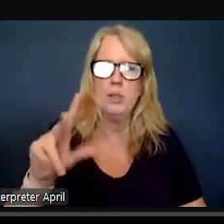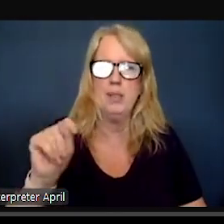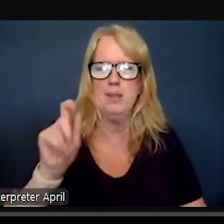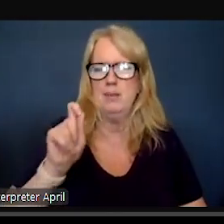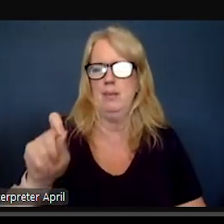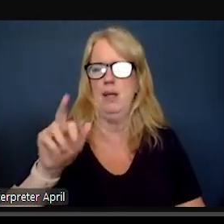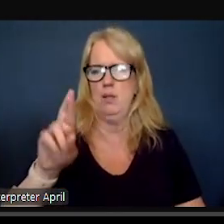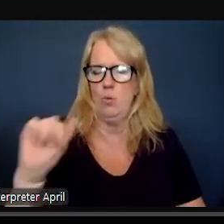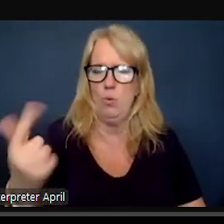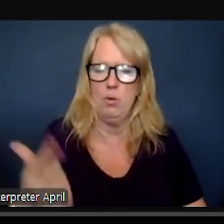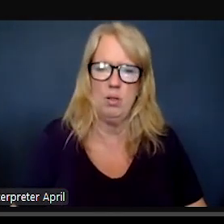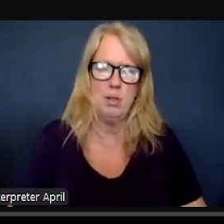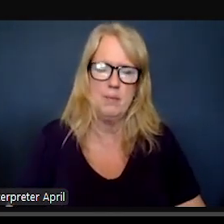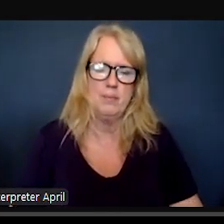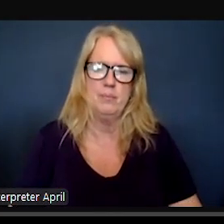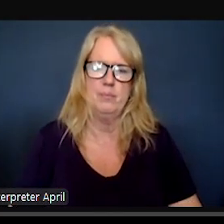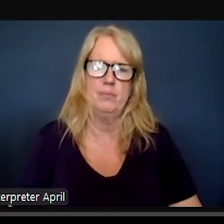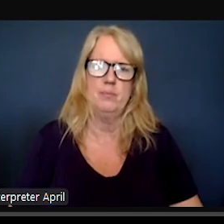988daytoolkit.org.